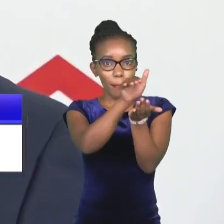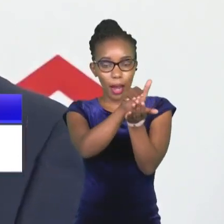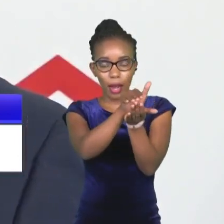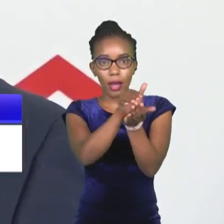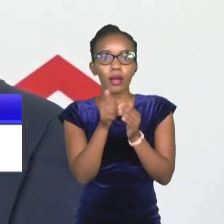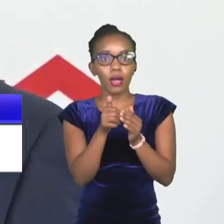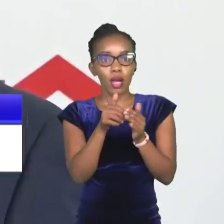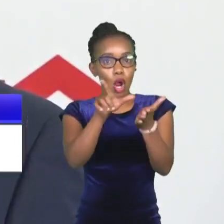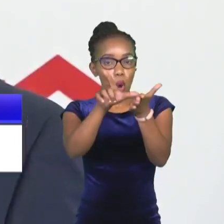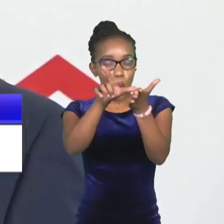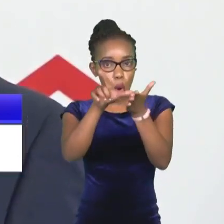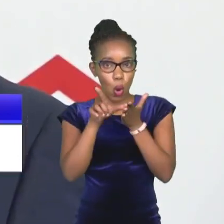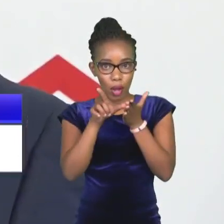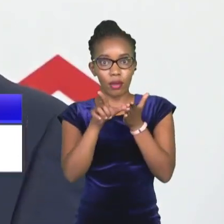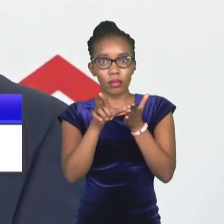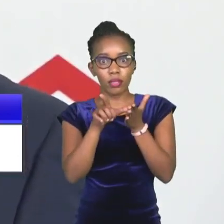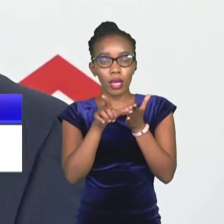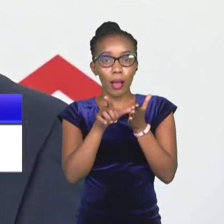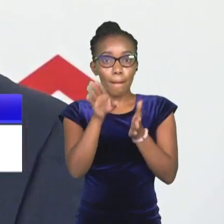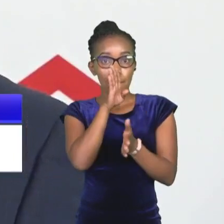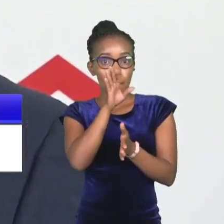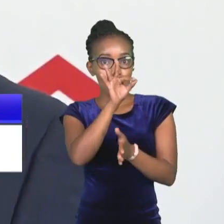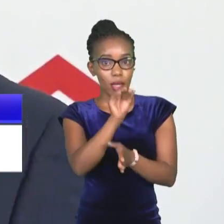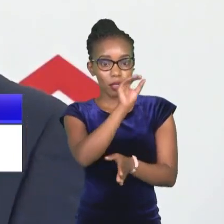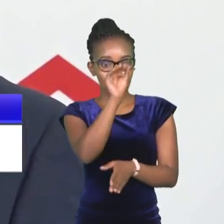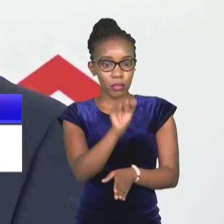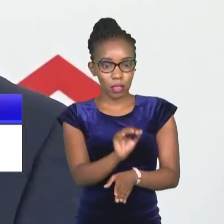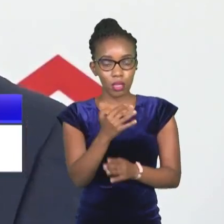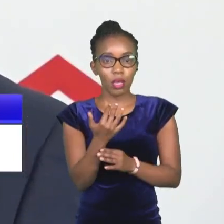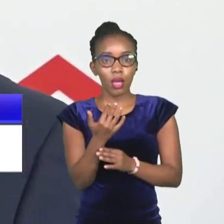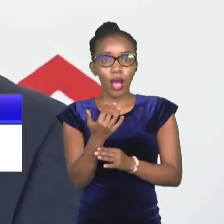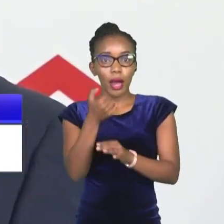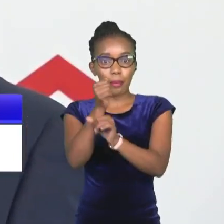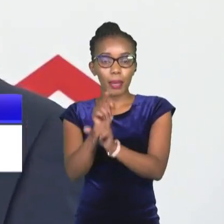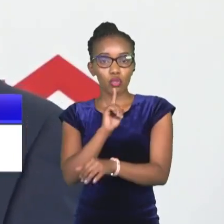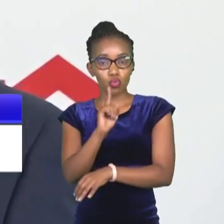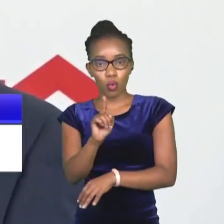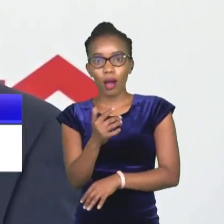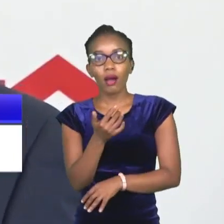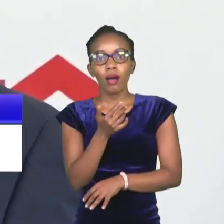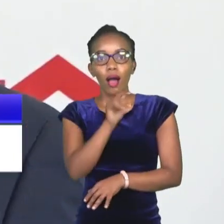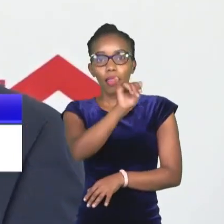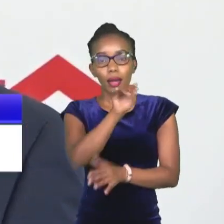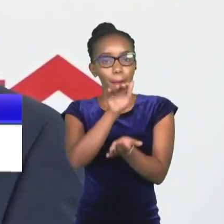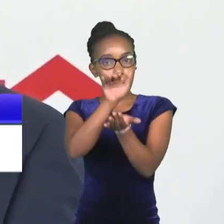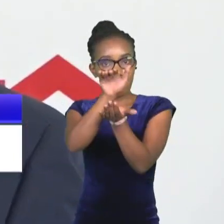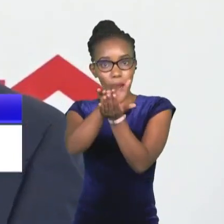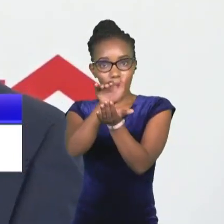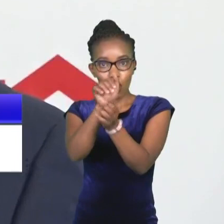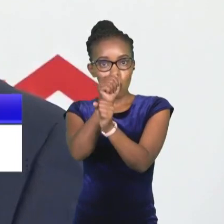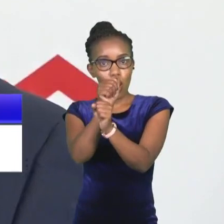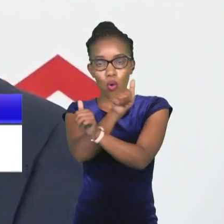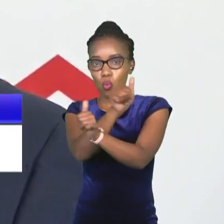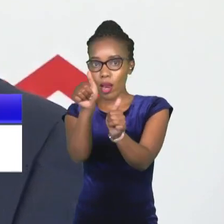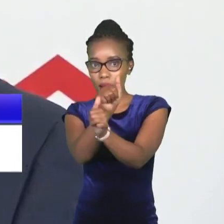by 30%. And that truly then ensured that the bank performed very